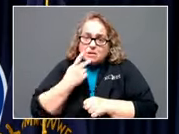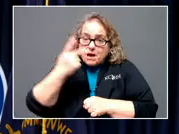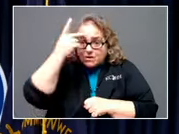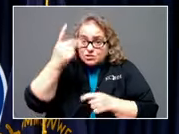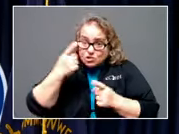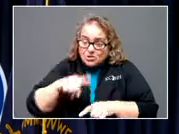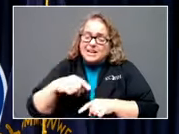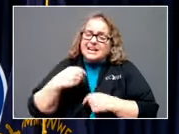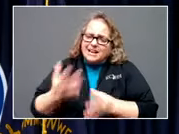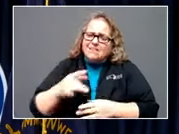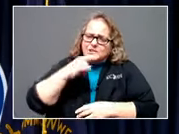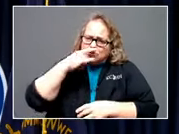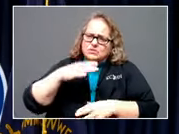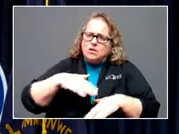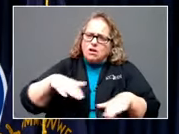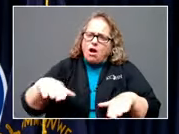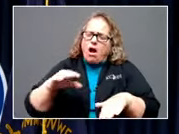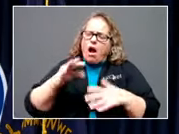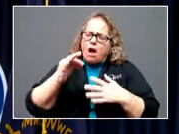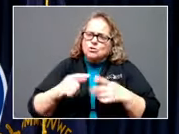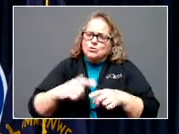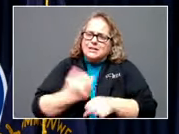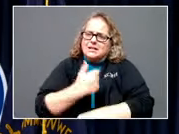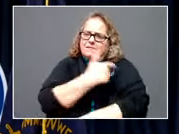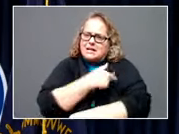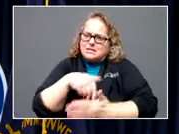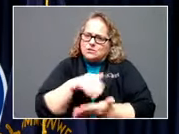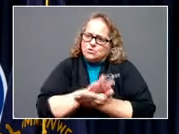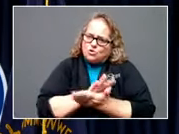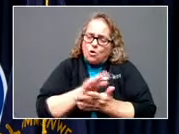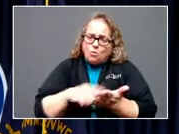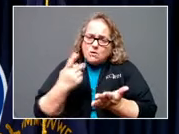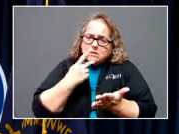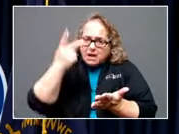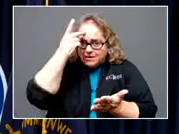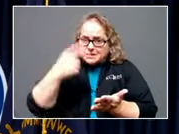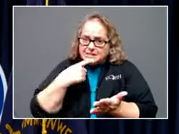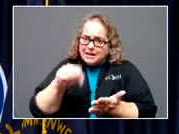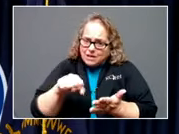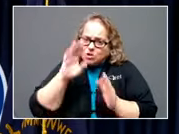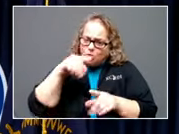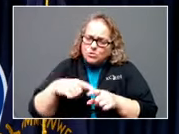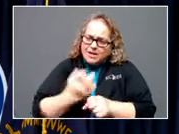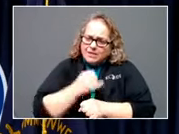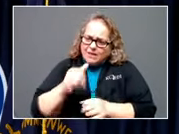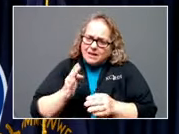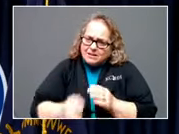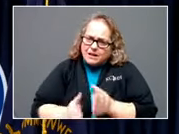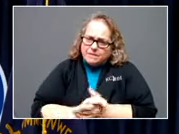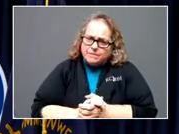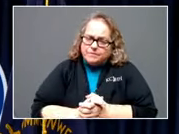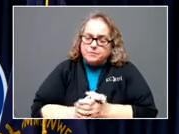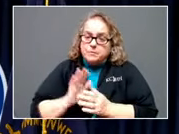vaccine any day that they're in school. Once the parents say yes, let's make sure that we can get that done. Businesses, we'd